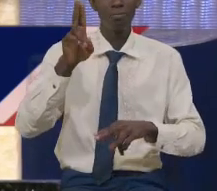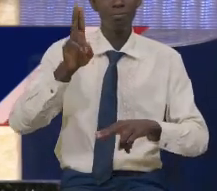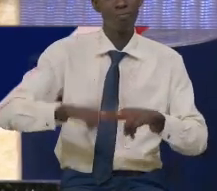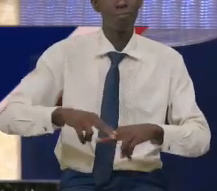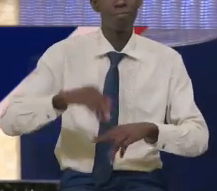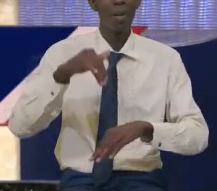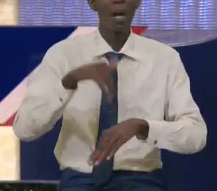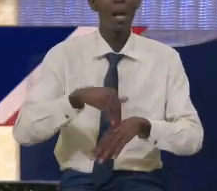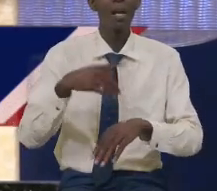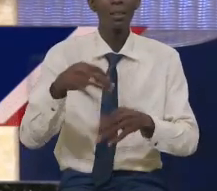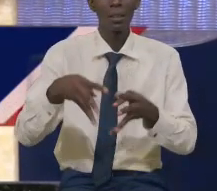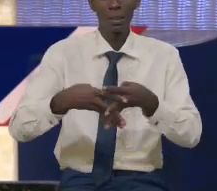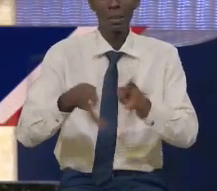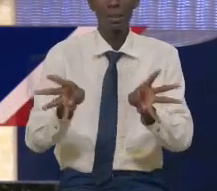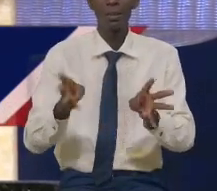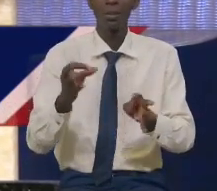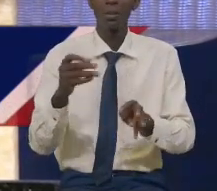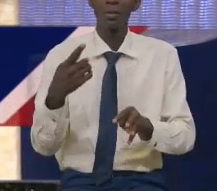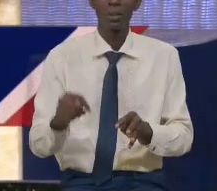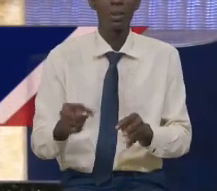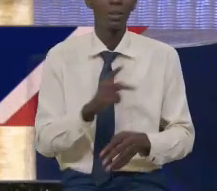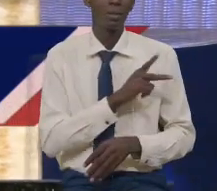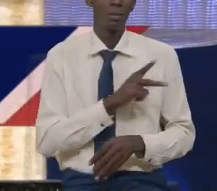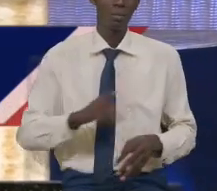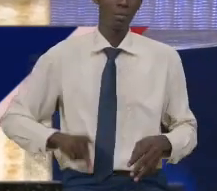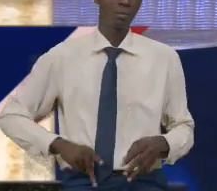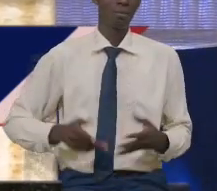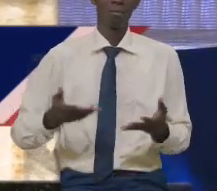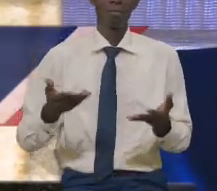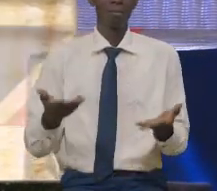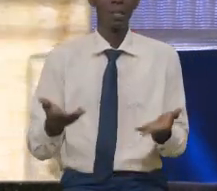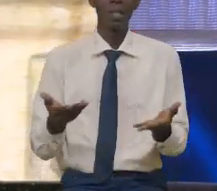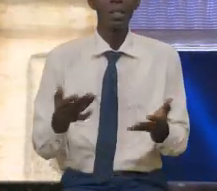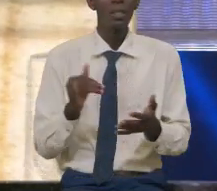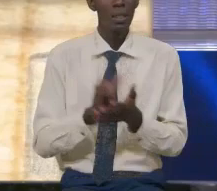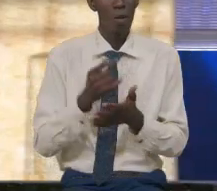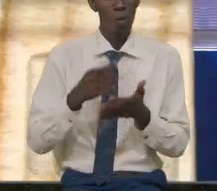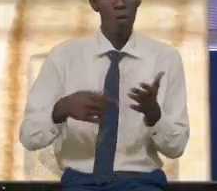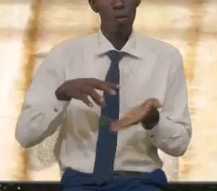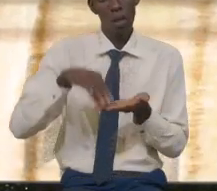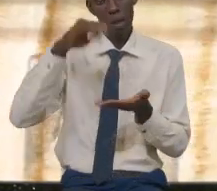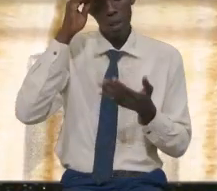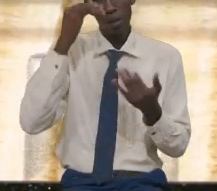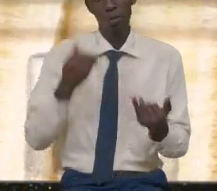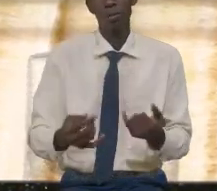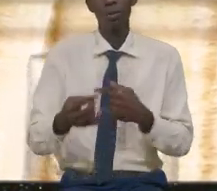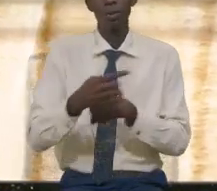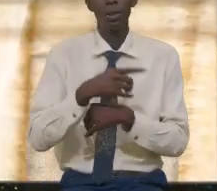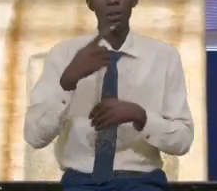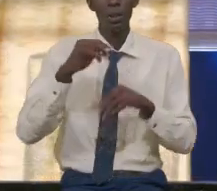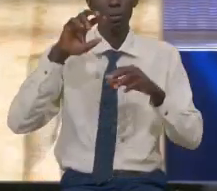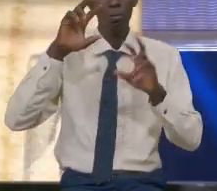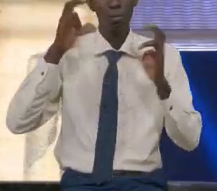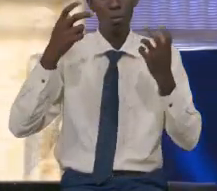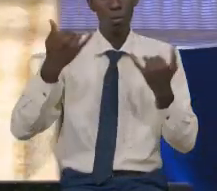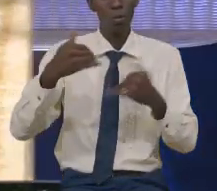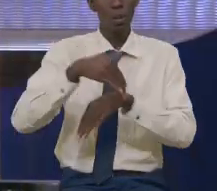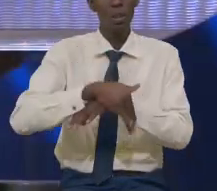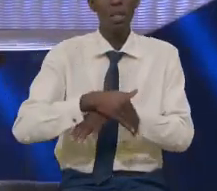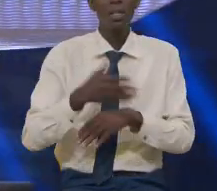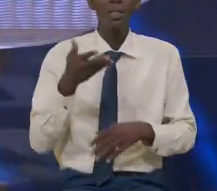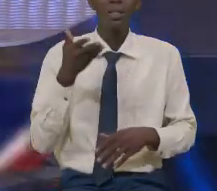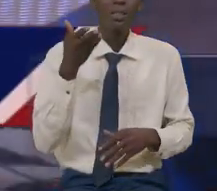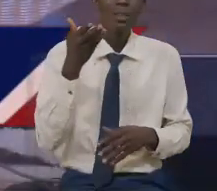gate of the king. That's what we are looking at today. The message tonight is titled, there is